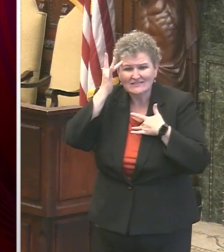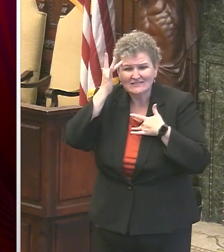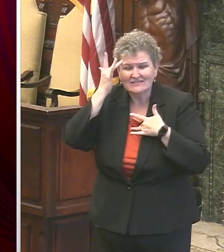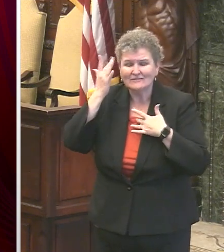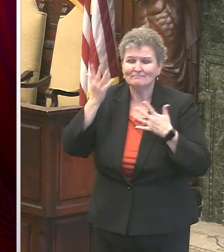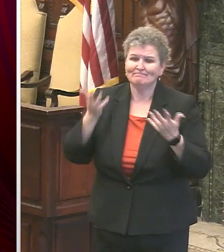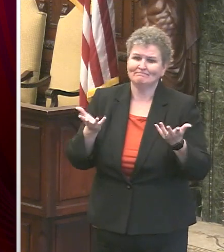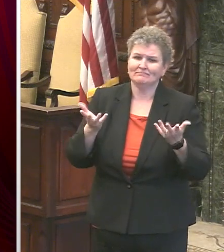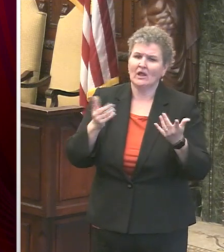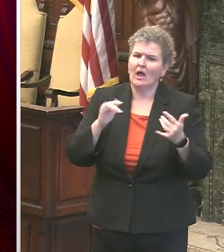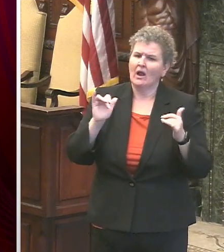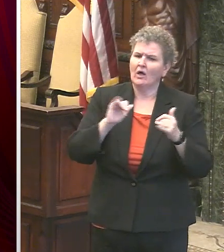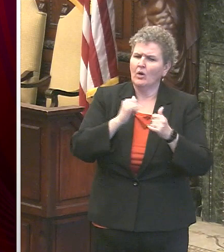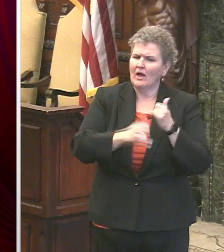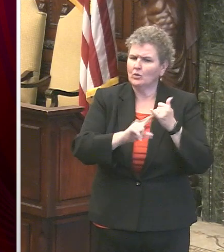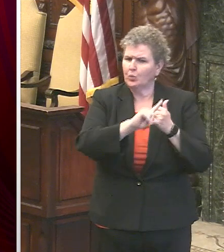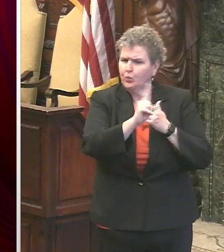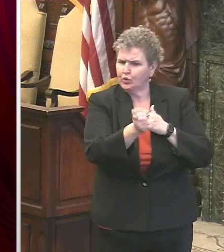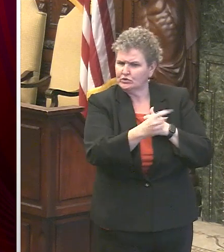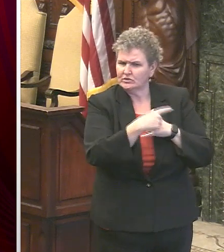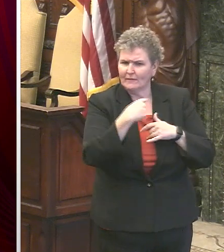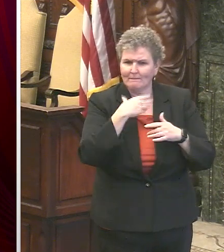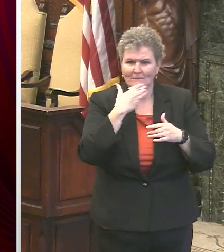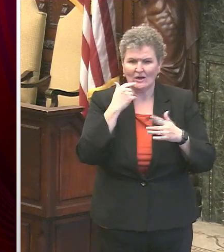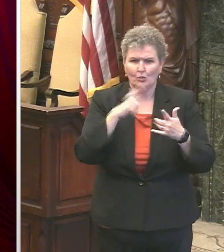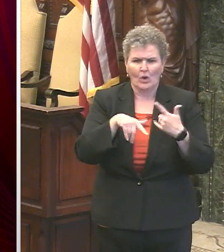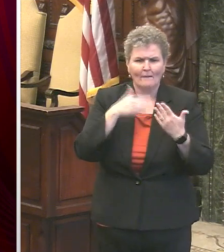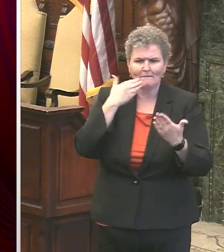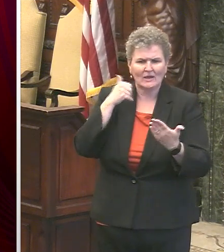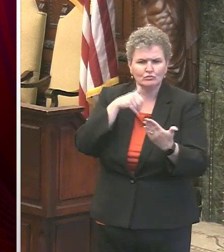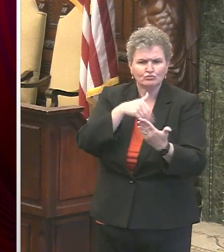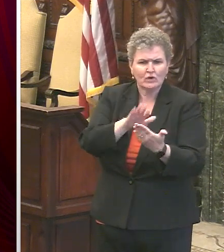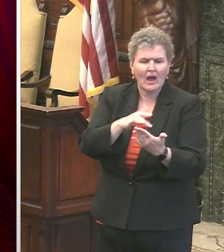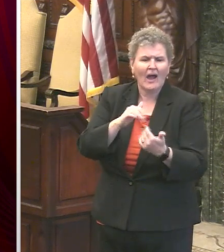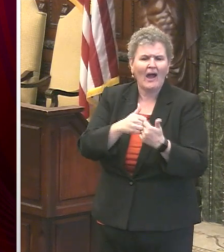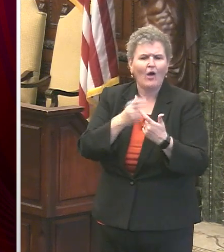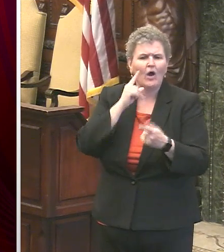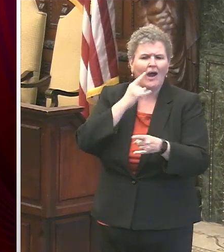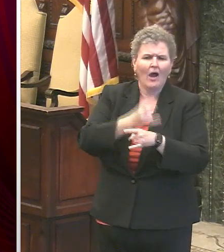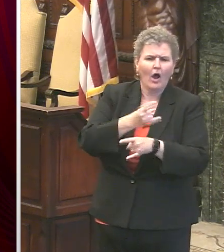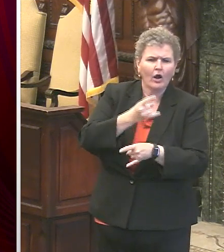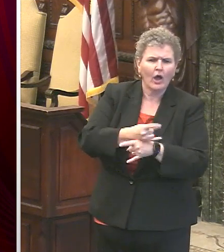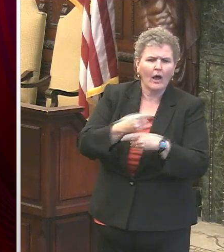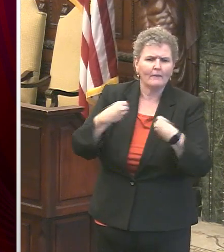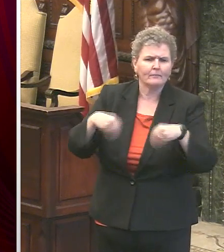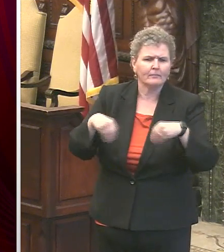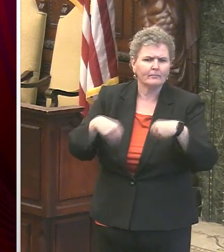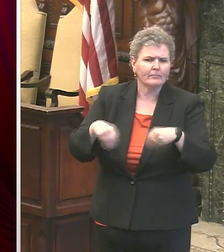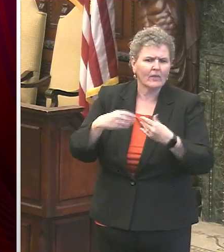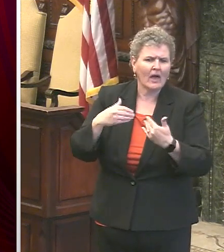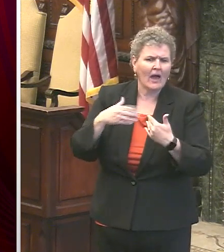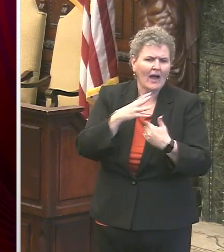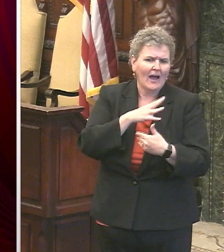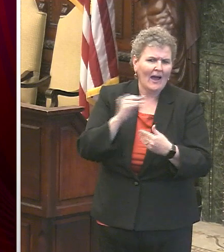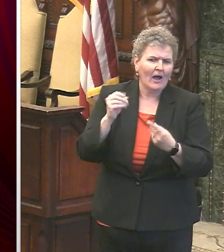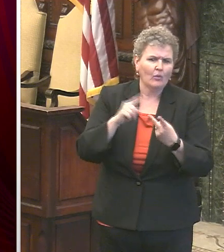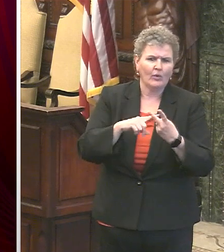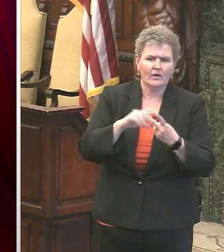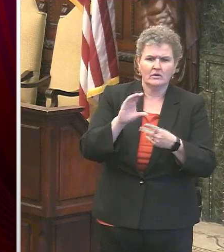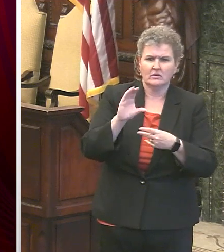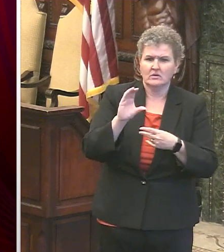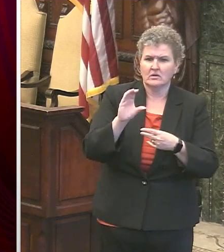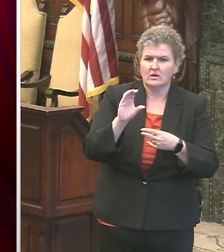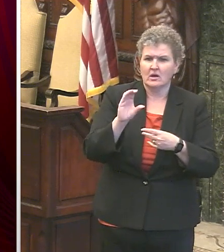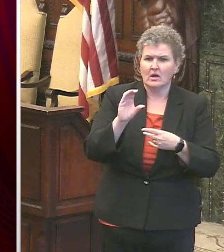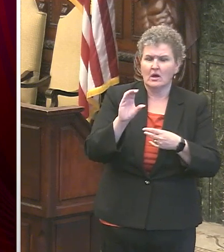I don't know who best to address this, but I'm curious how alcohol sales and concessions would work at an outdoor venue,